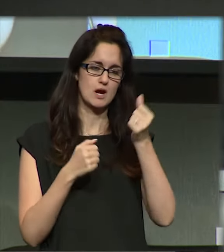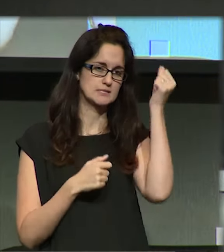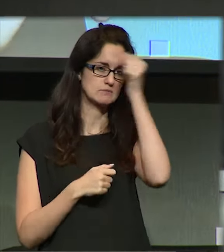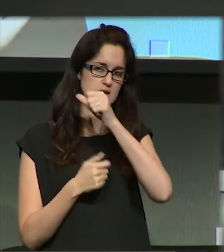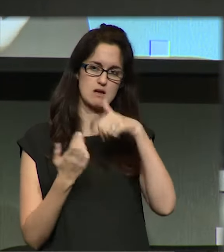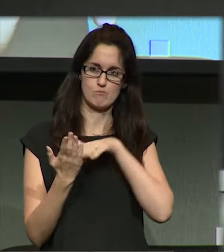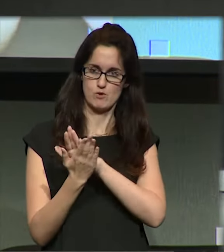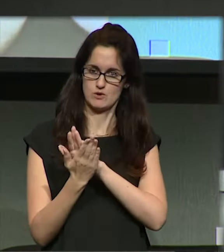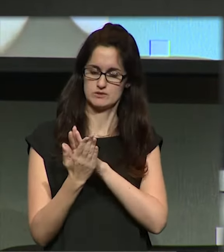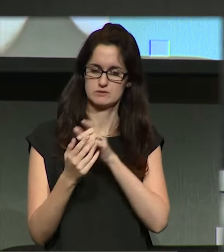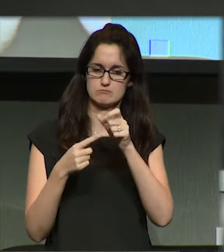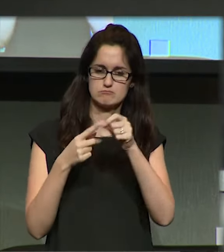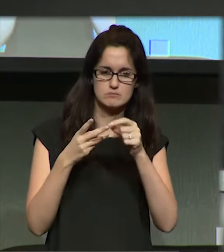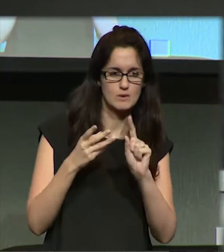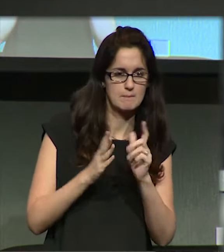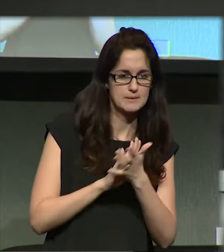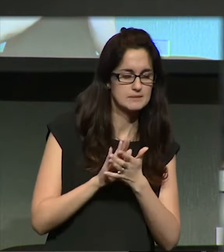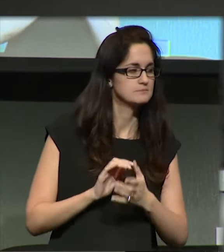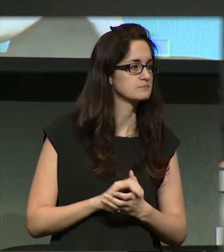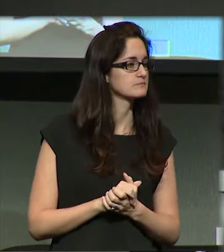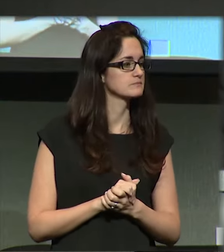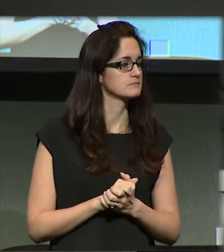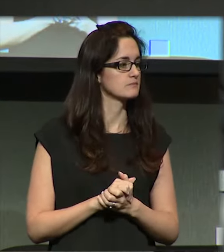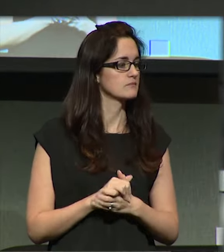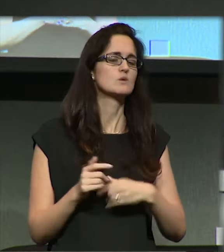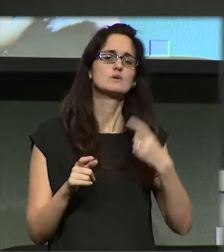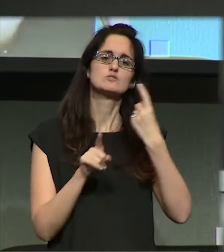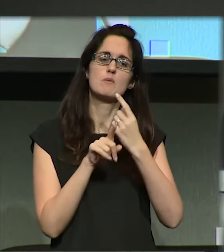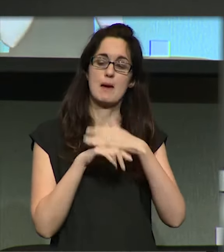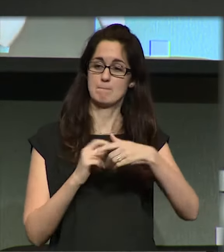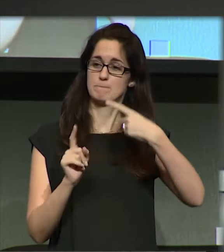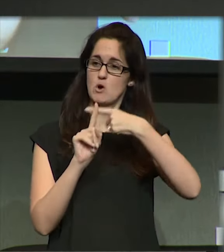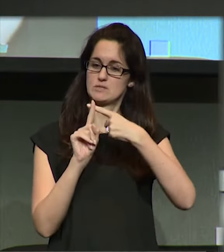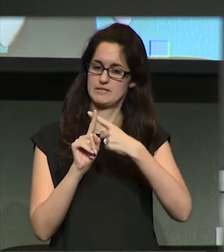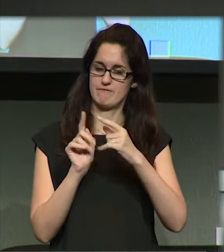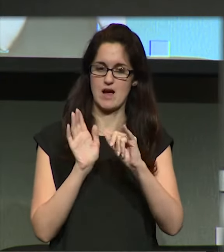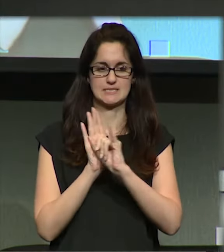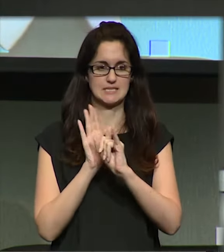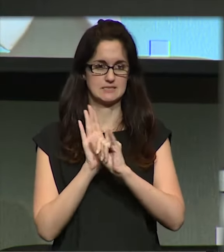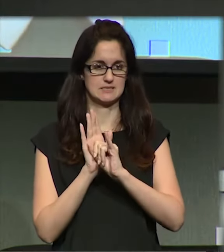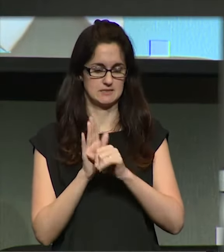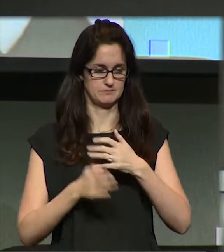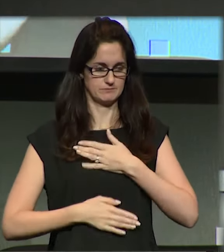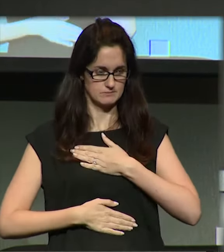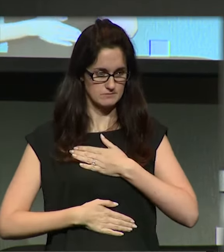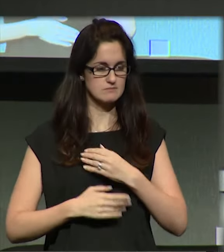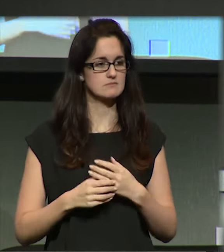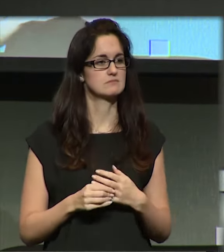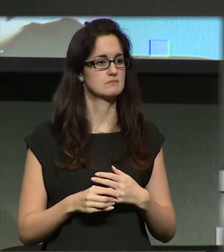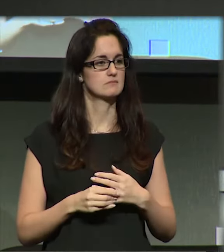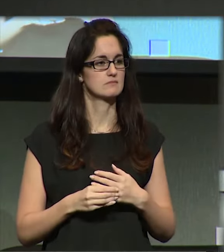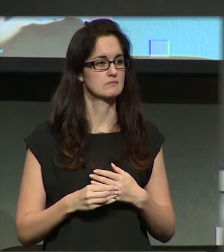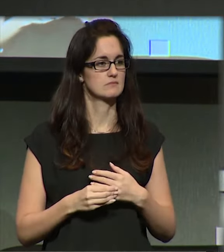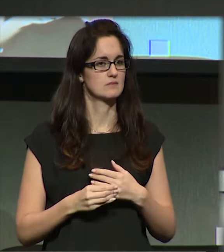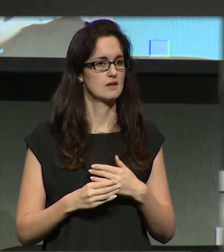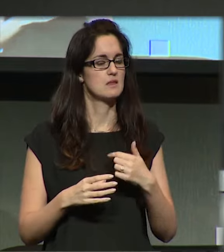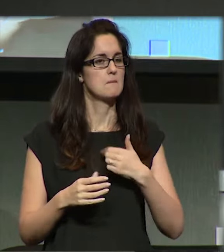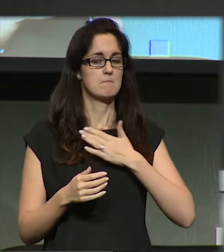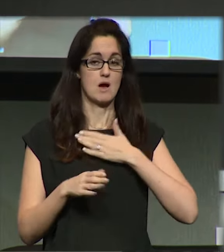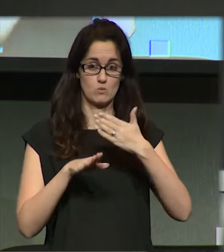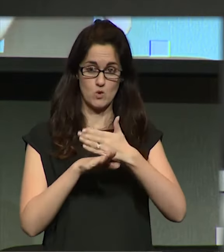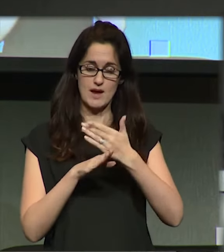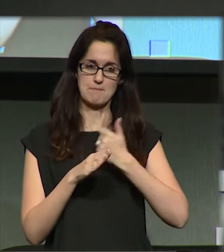we'll talk this through. So when we talk about a positive sense of identity, it was very clear from my work and my personal experiences